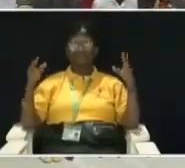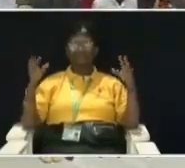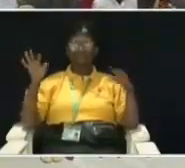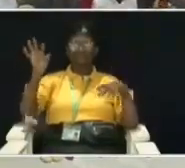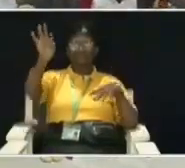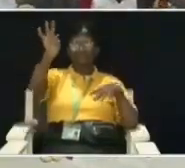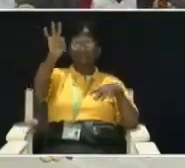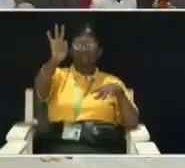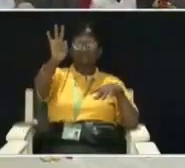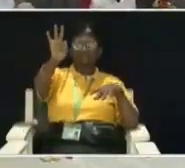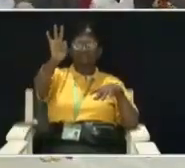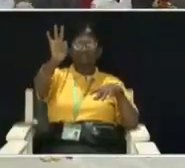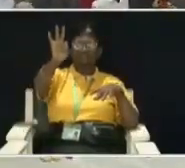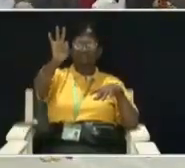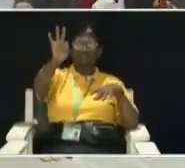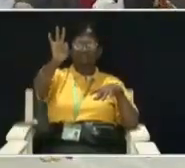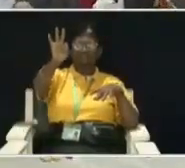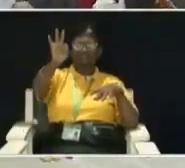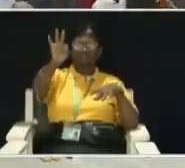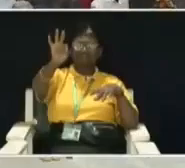9.